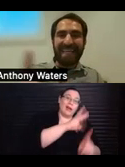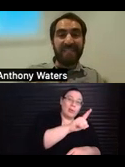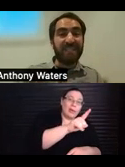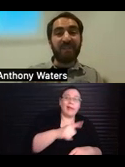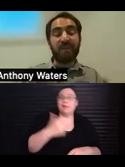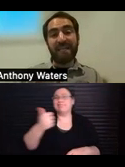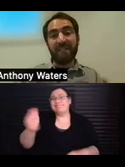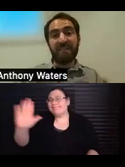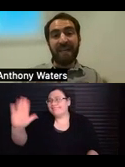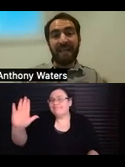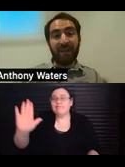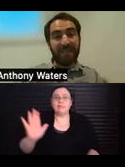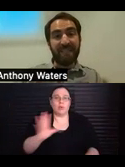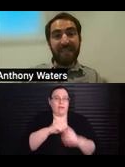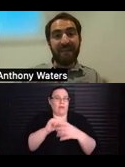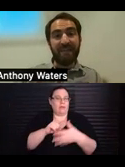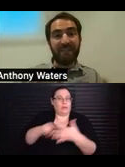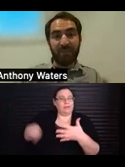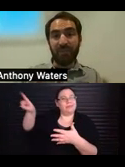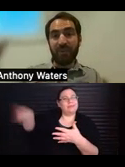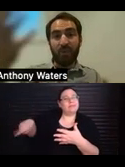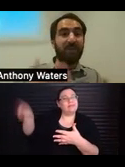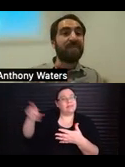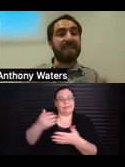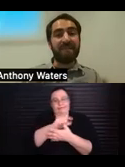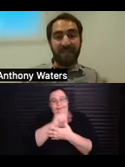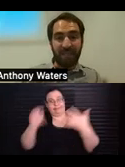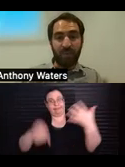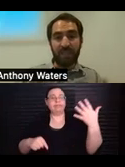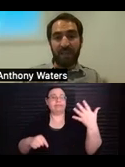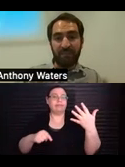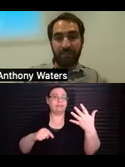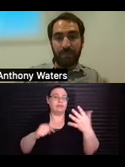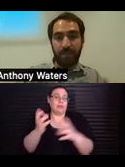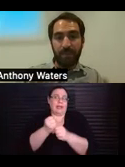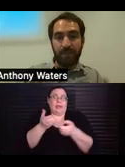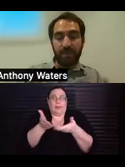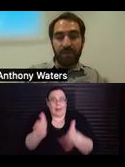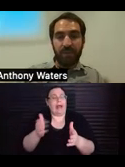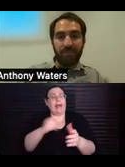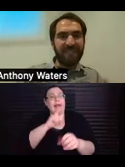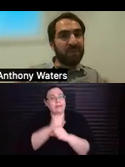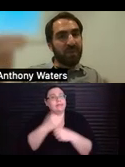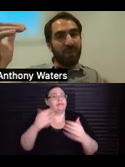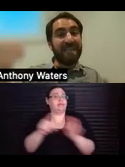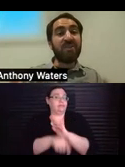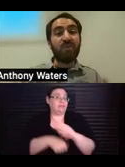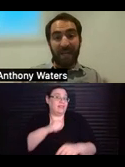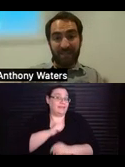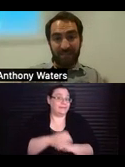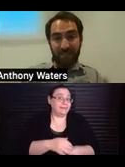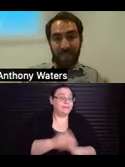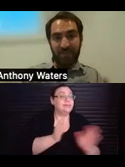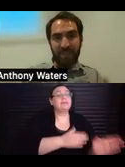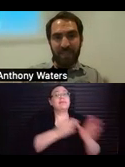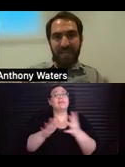or engaging in those actions that are necessary to acquire the means to end one's life. But then there's also